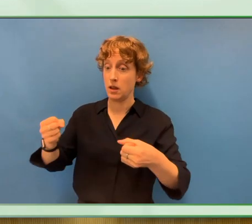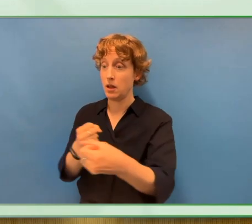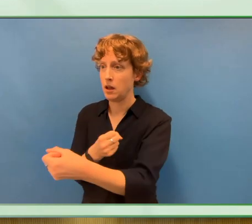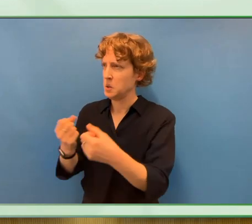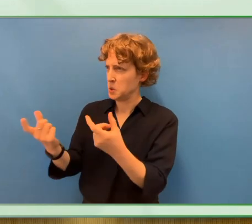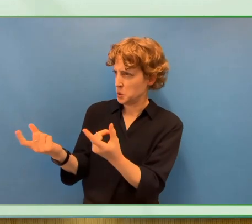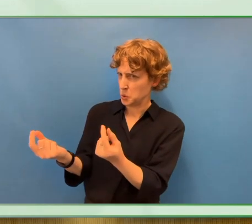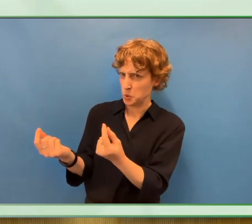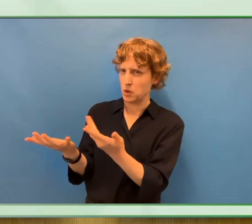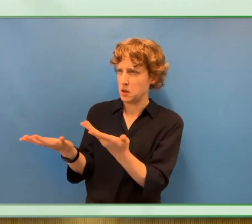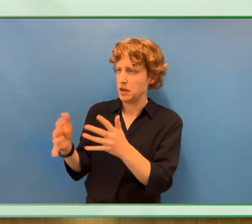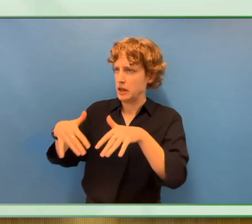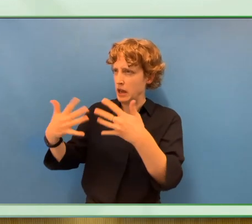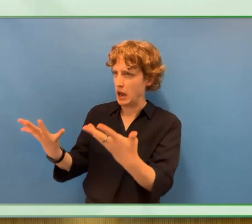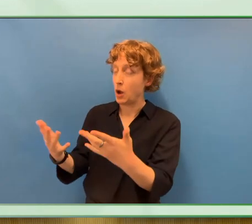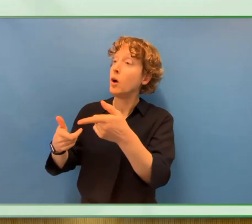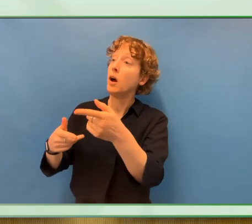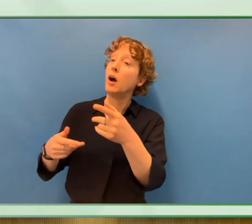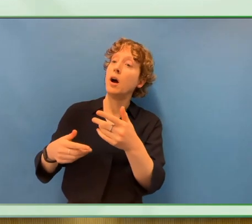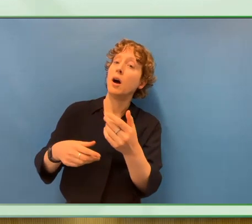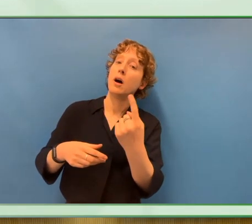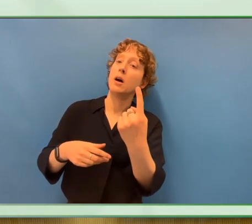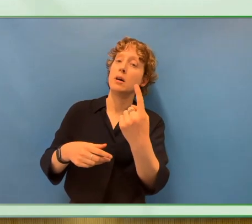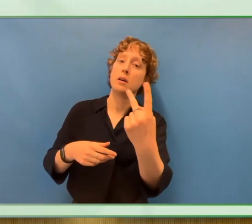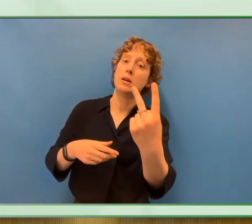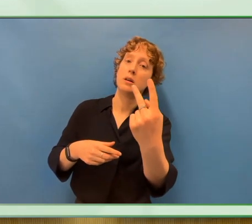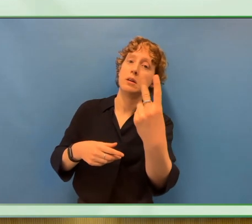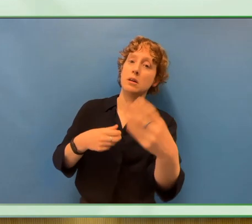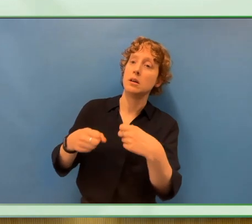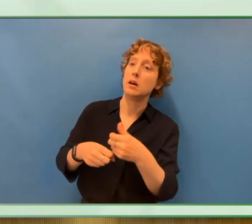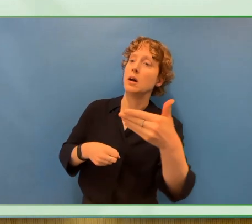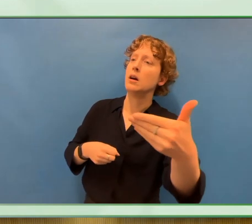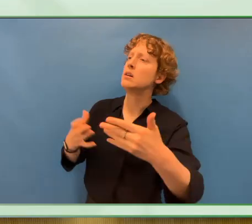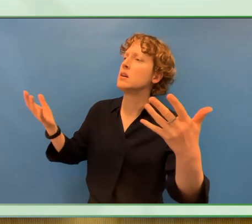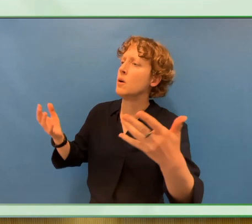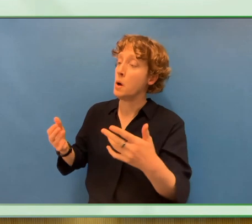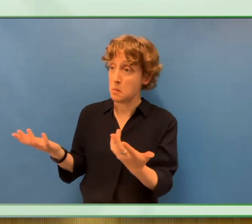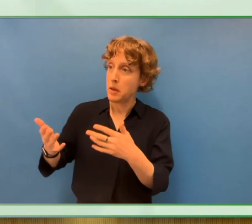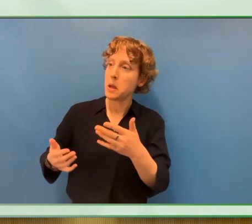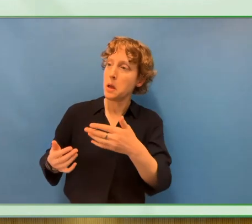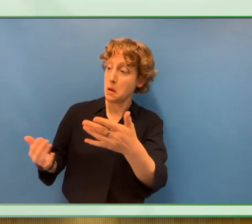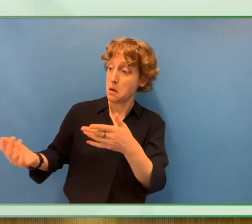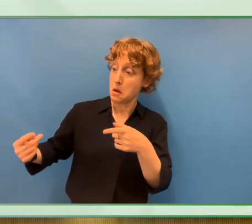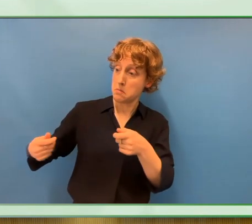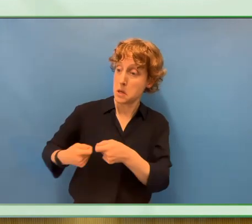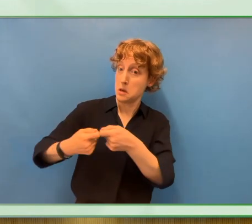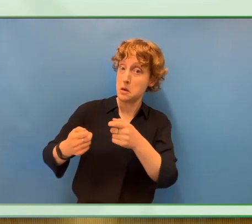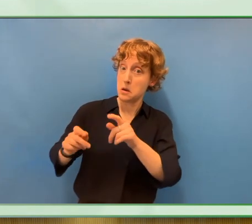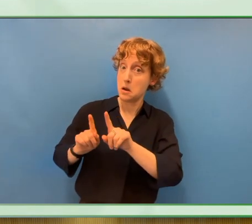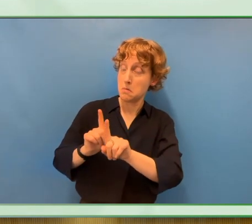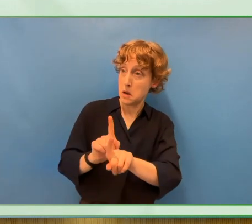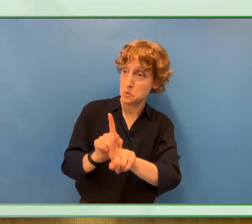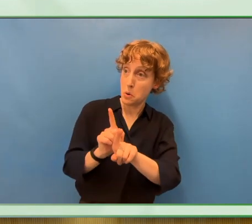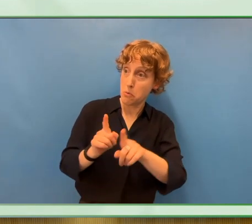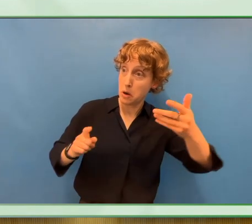year? You know, could you mentor me? Could you just give me lunch every 3 months and help me to figure out what I'm doing in this space?